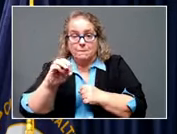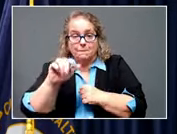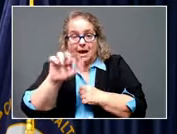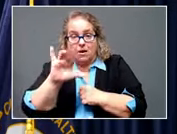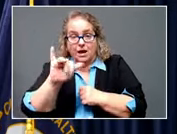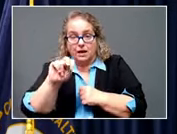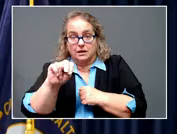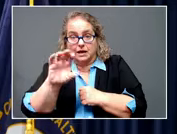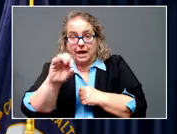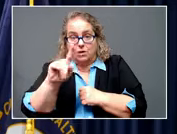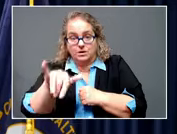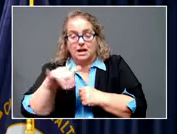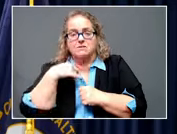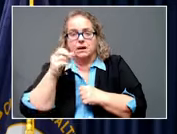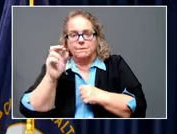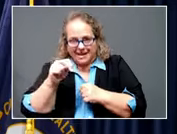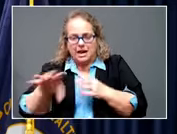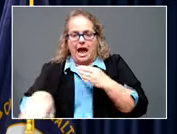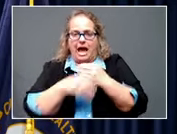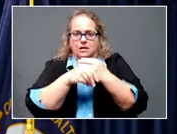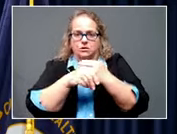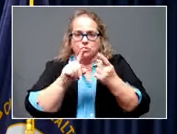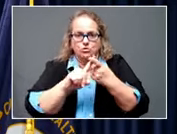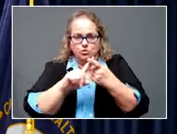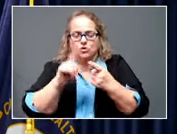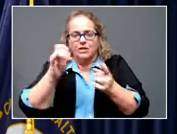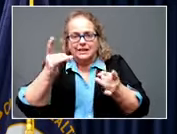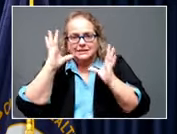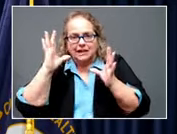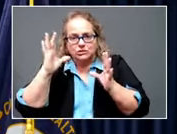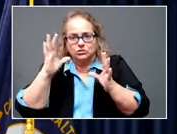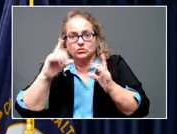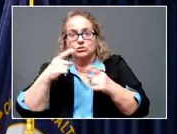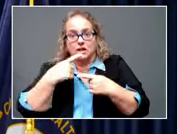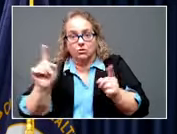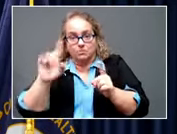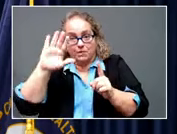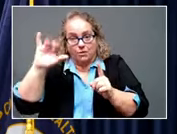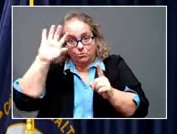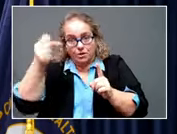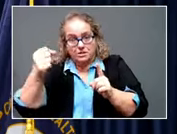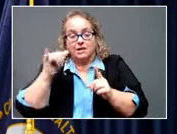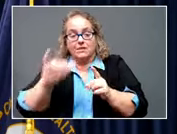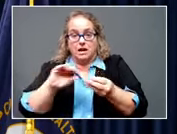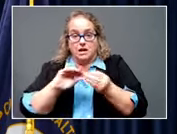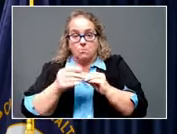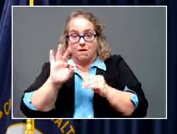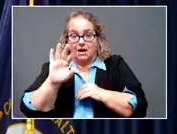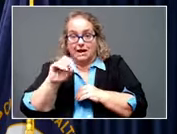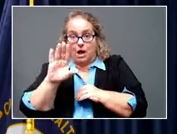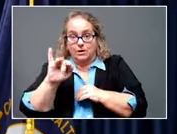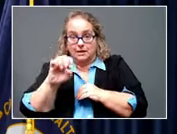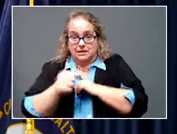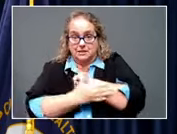declaration for individual assistance and public assistance, now bringing the number of counties that qualify to 16. That means